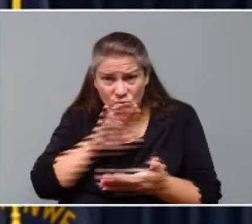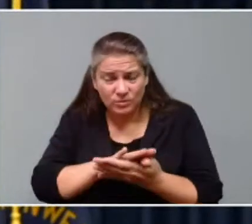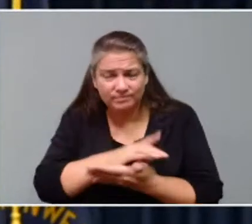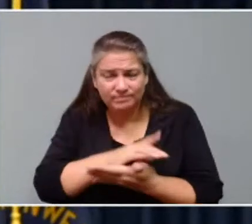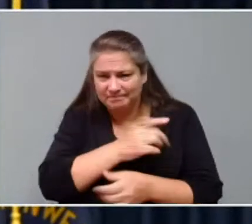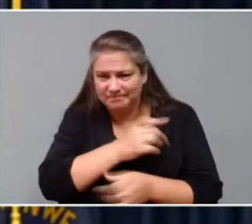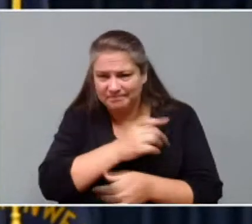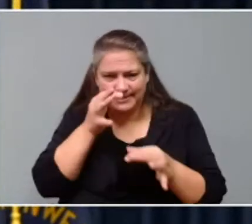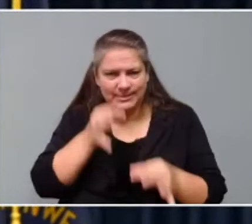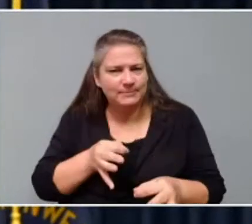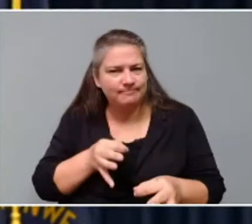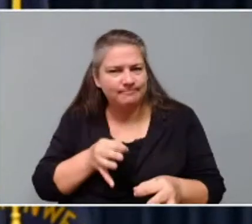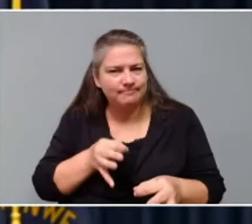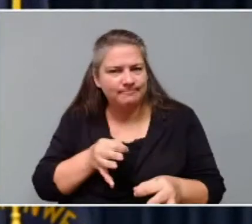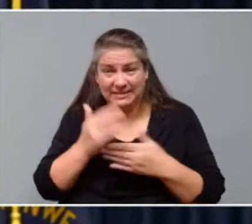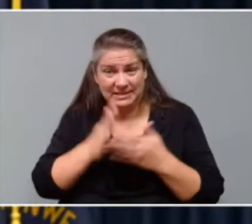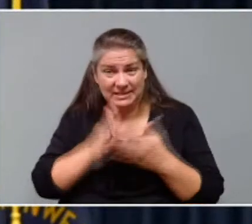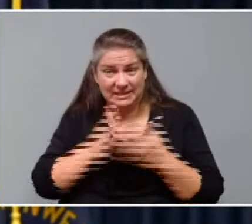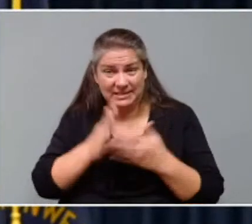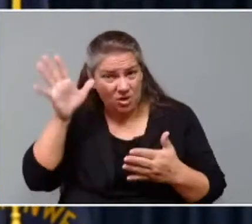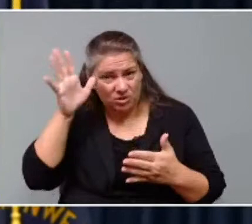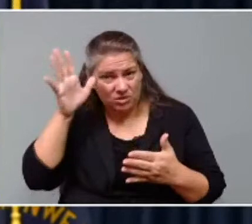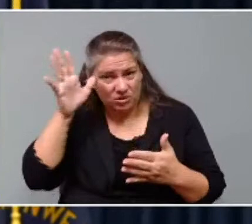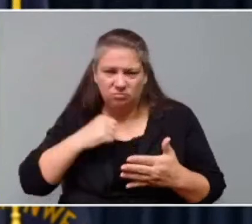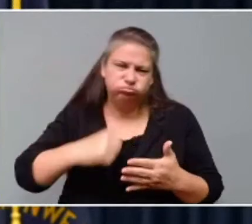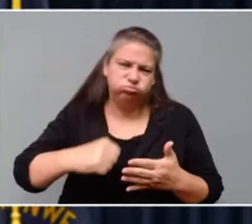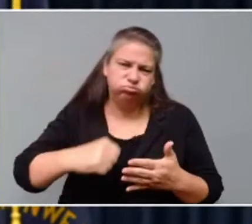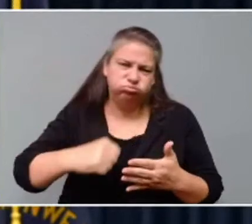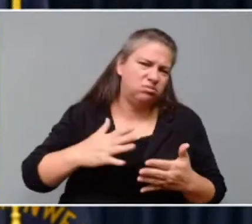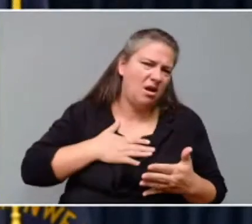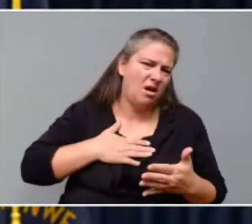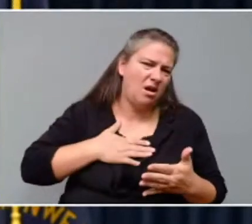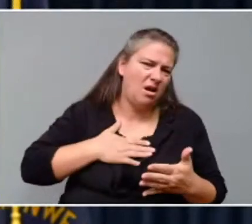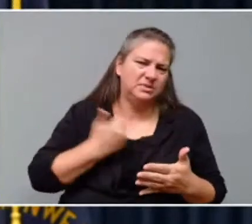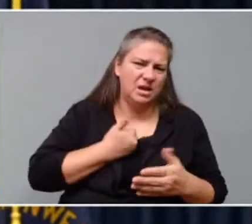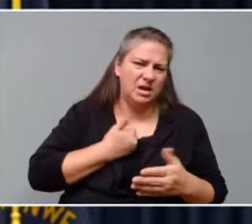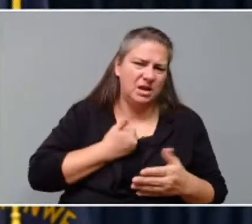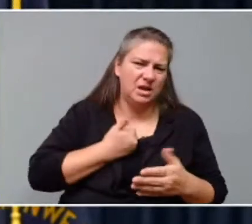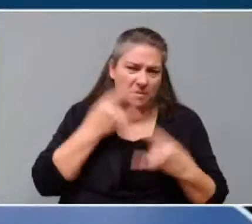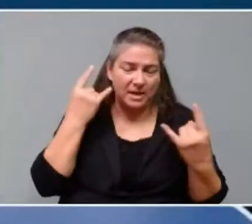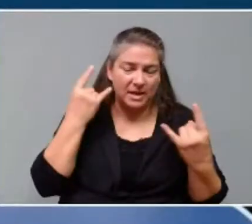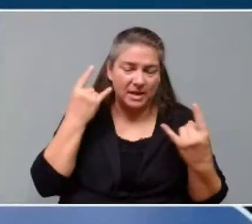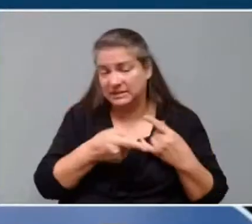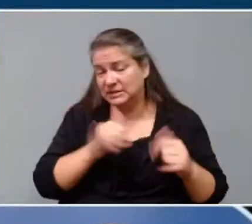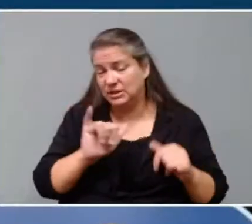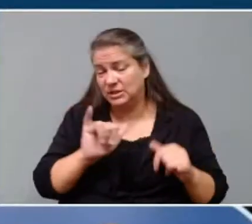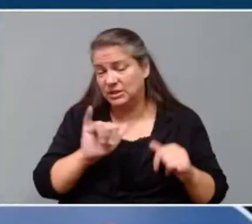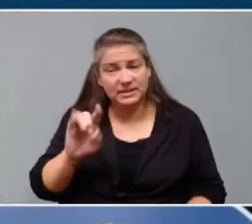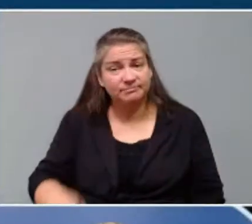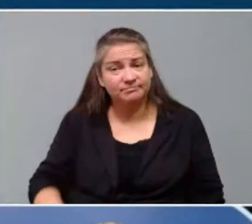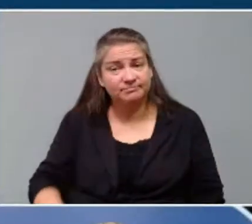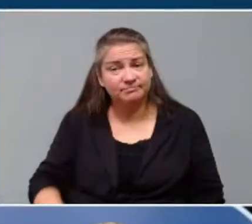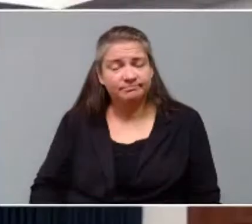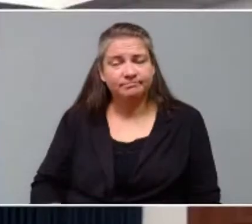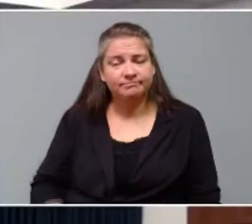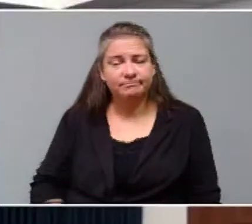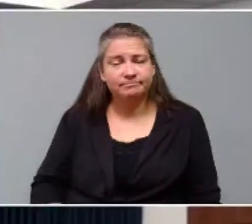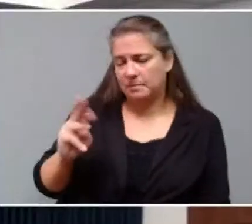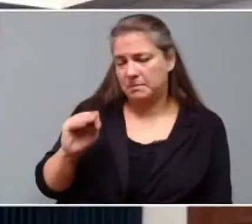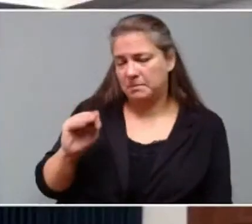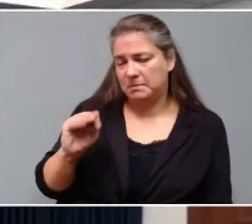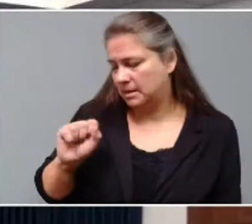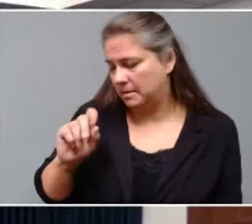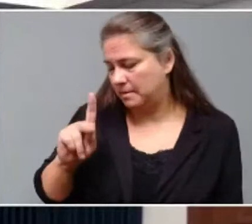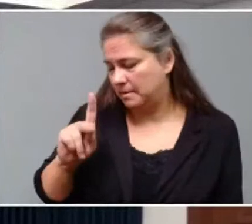parents being upset, to require masking. Melissa Patrick. So it looks like they're working